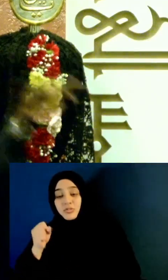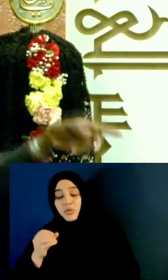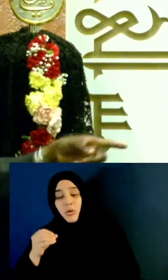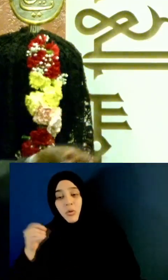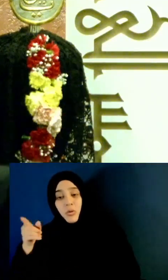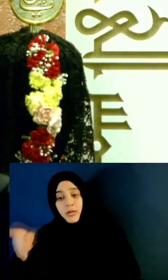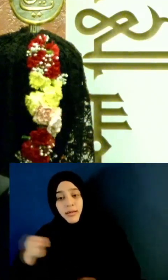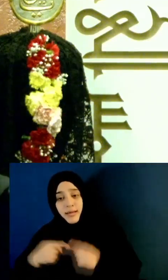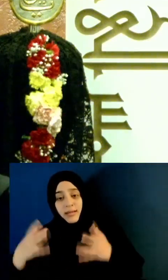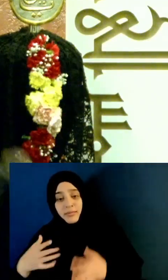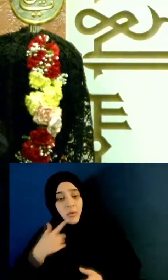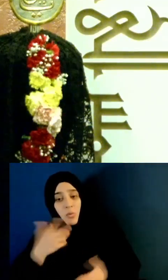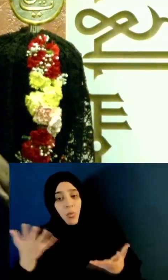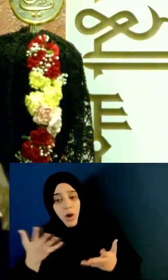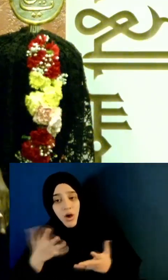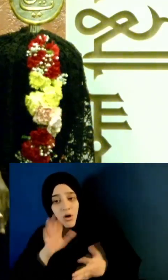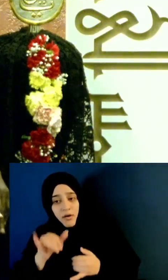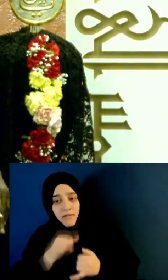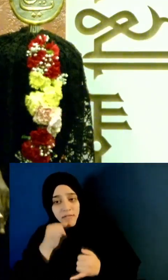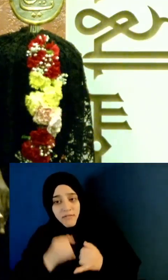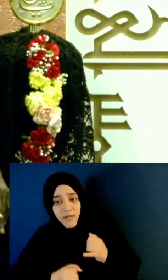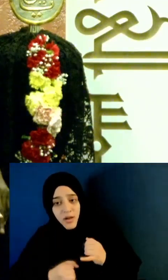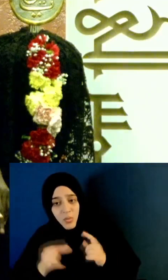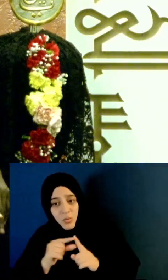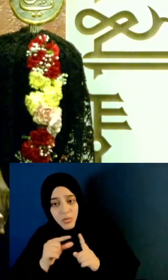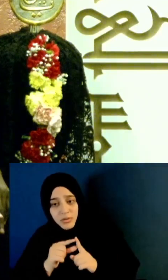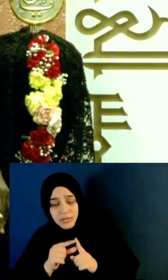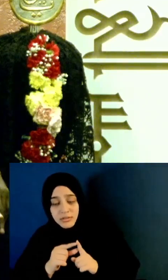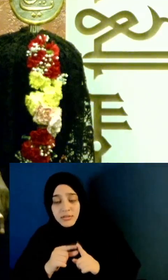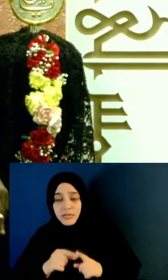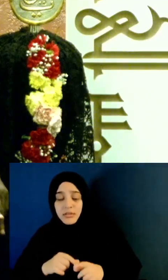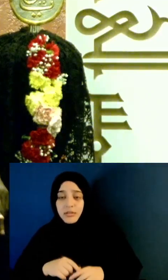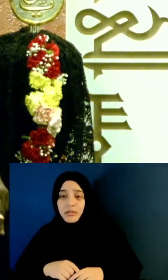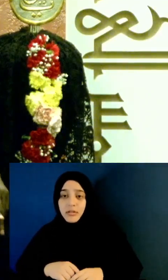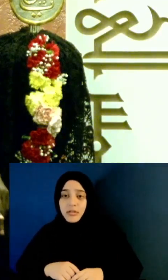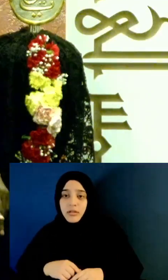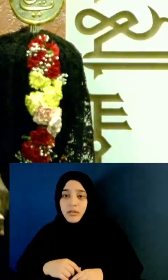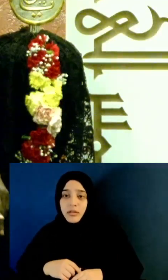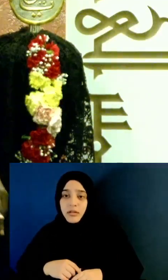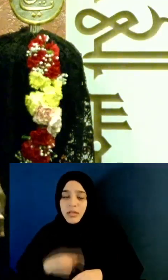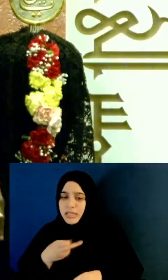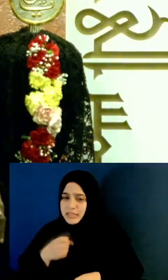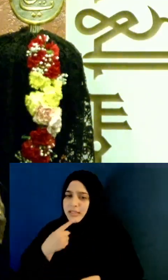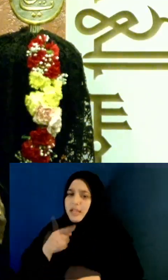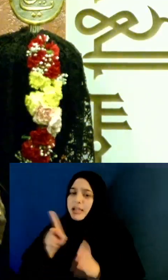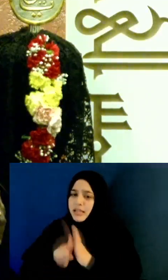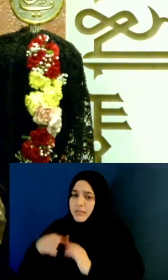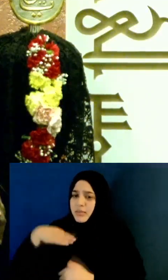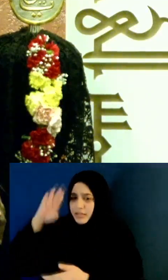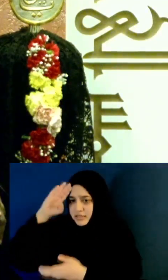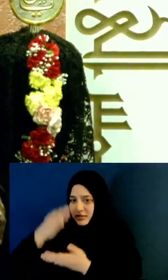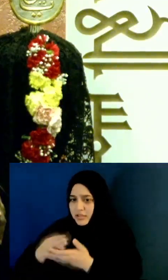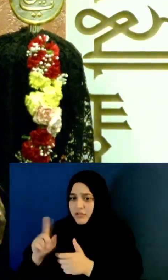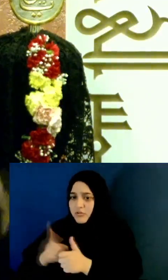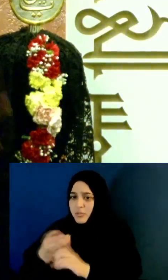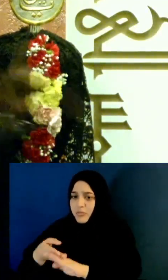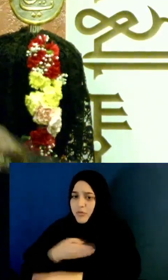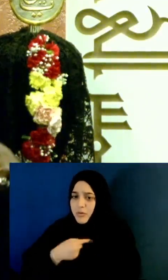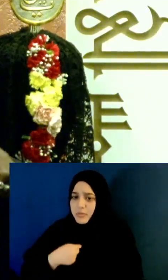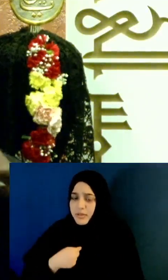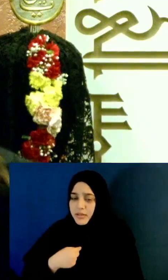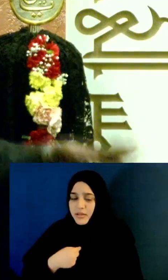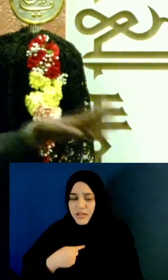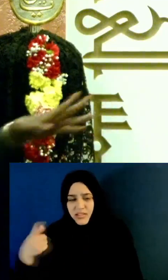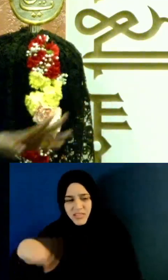He said, kill my sons first before me. Hey, they asked him why. He said, because I want them to love with the love of